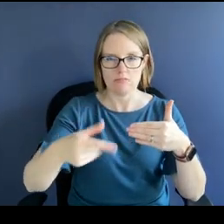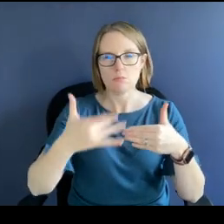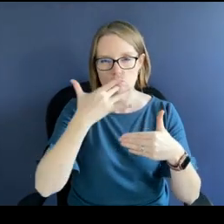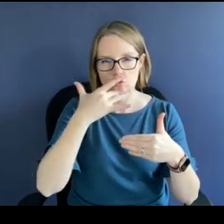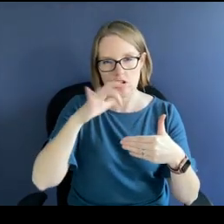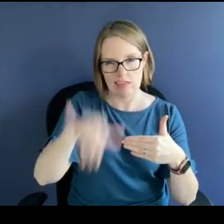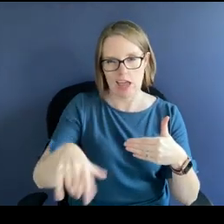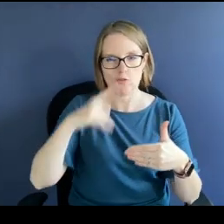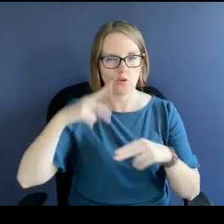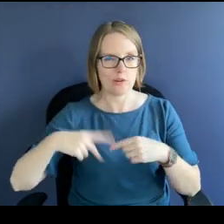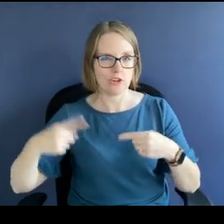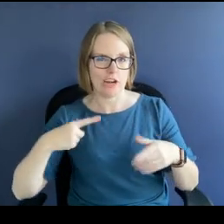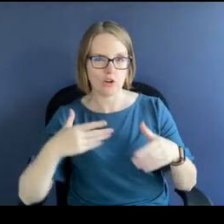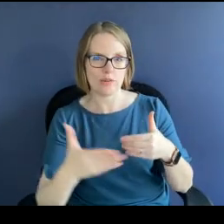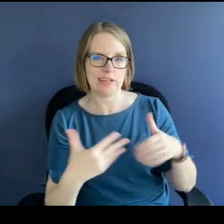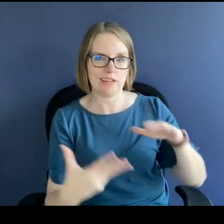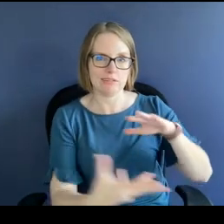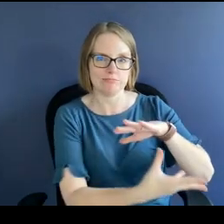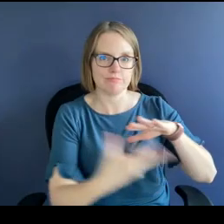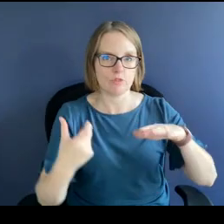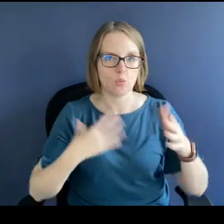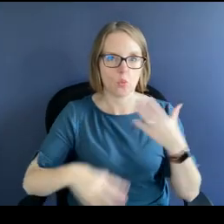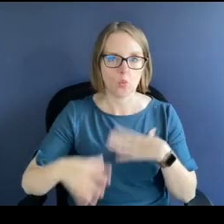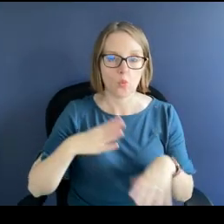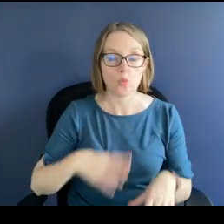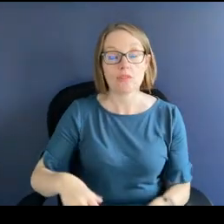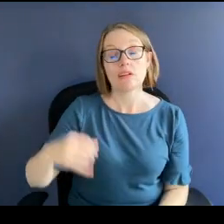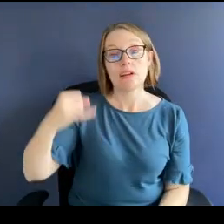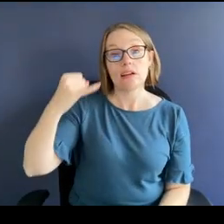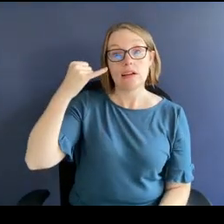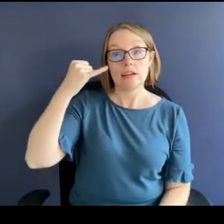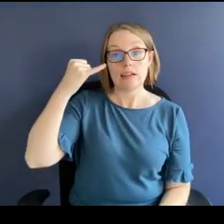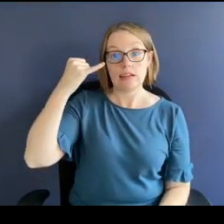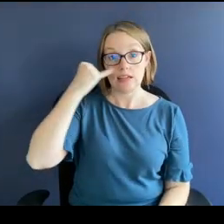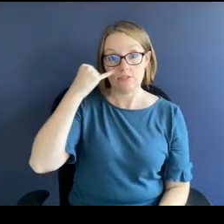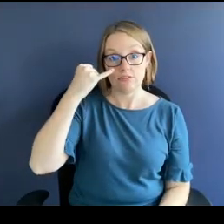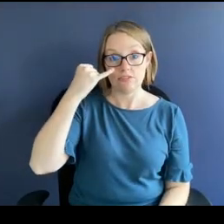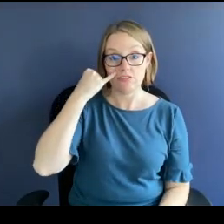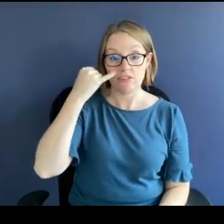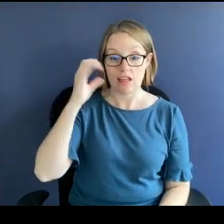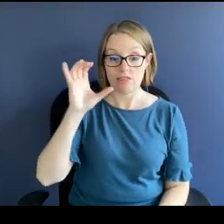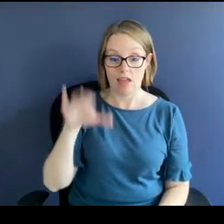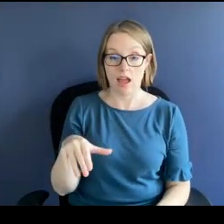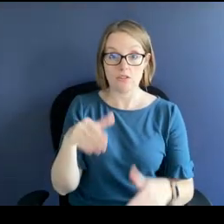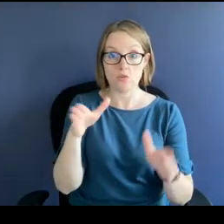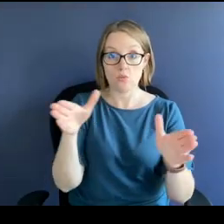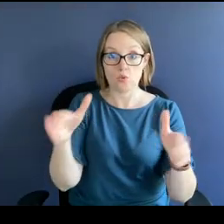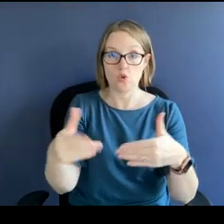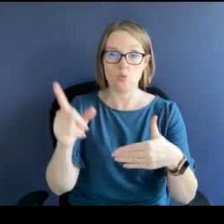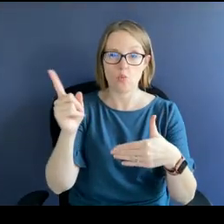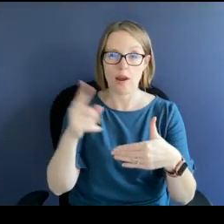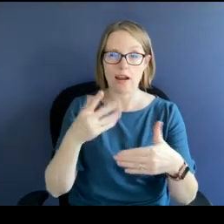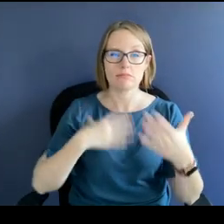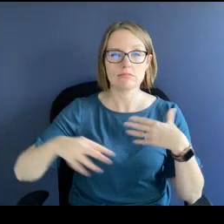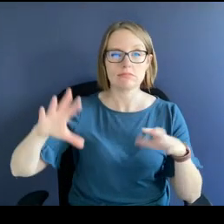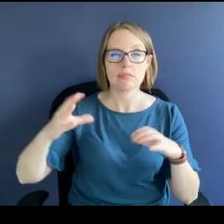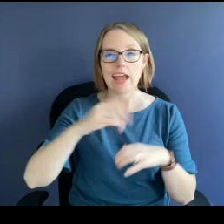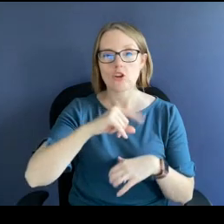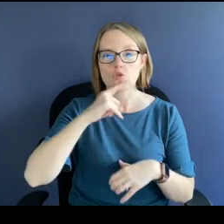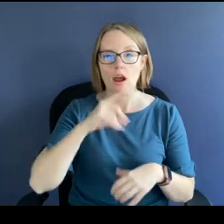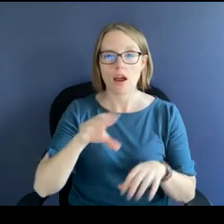If a door to a laundry room is intended for passage, the door must provide 32 inches